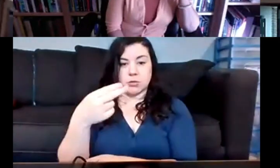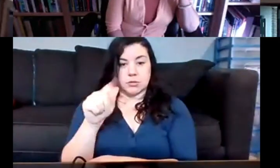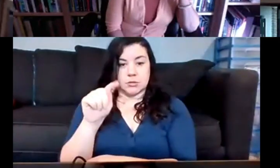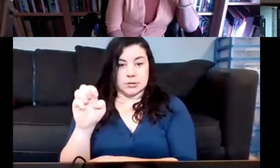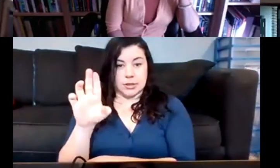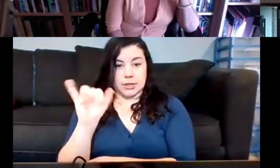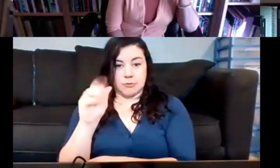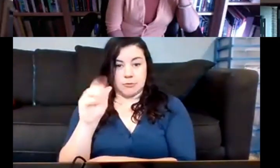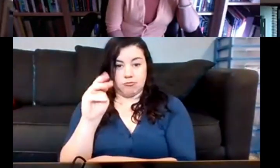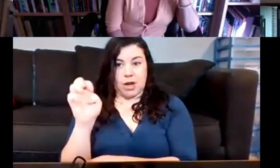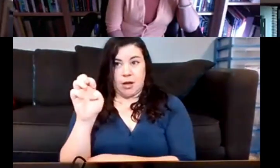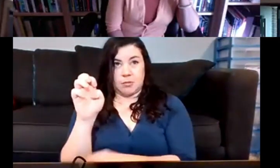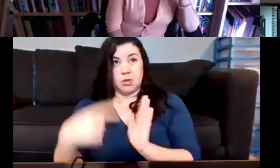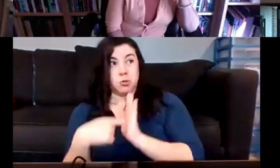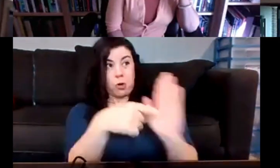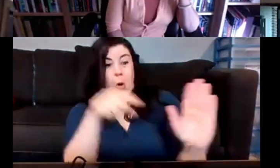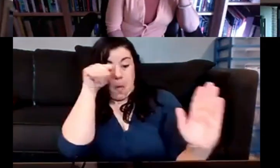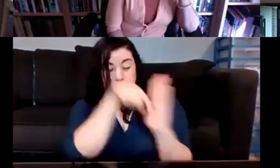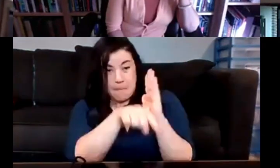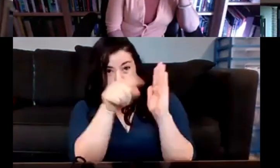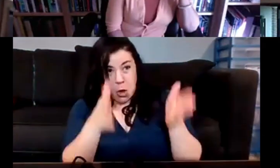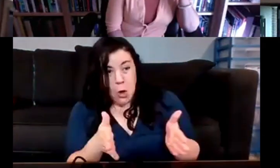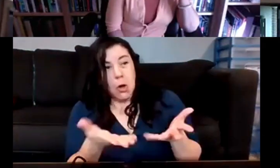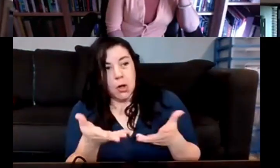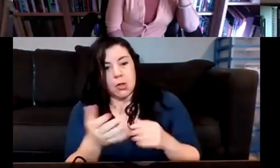and Khalid Jabara, and